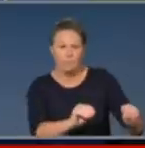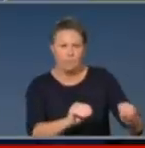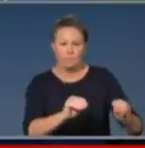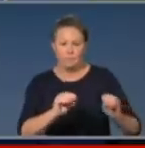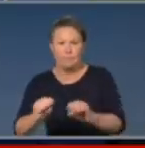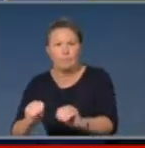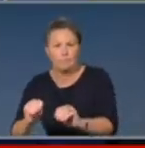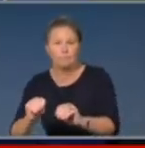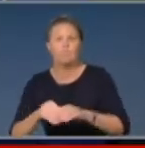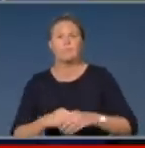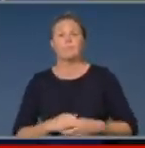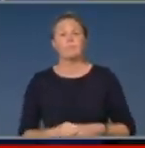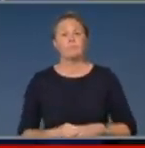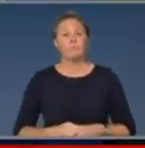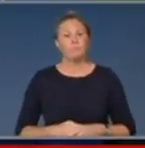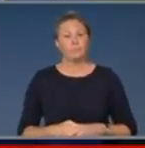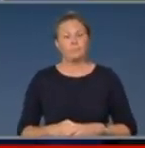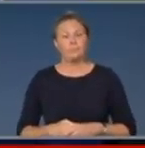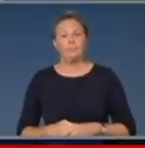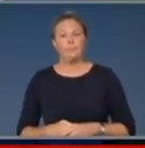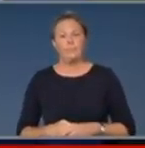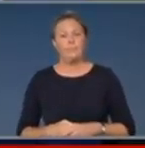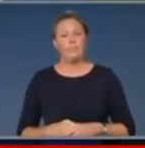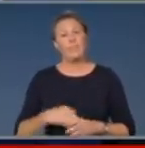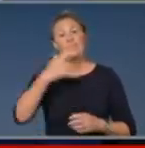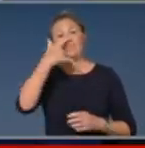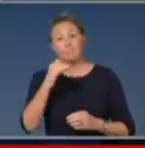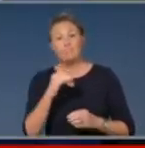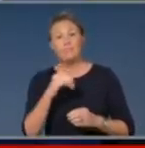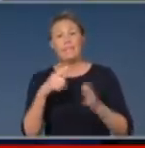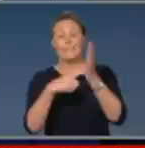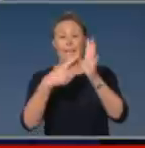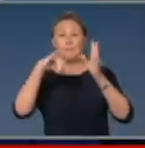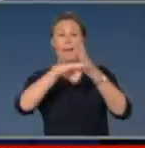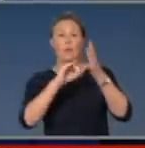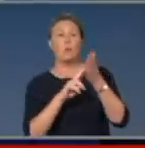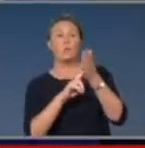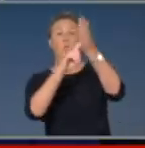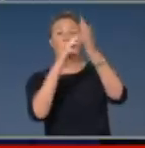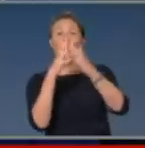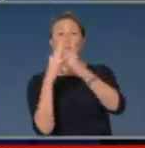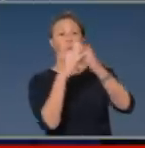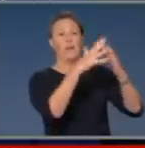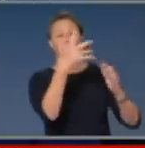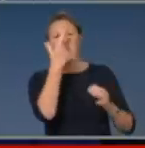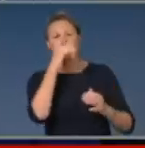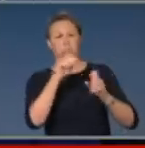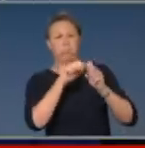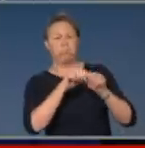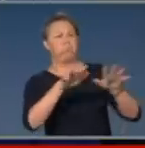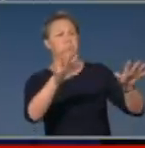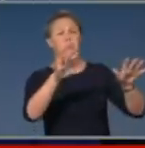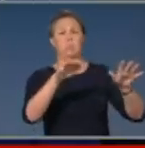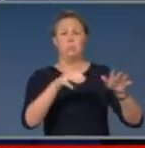seen in a very difficult outbreak in northwest Tasmania, and for the resources to come quickly, for